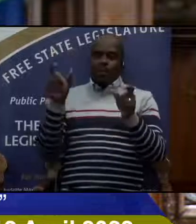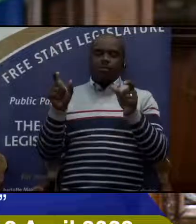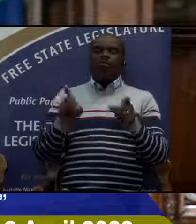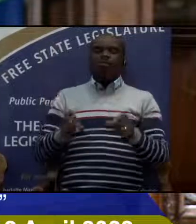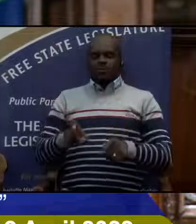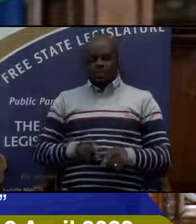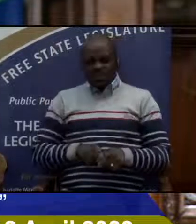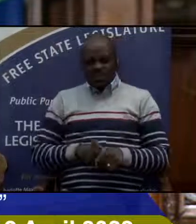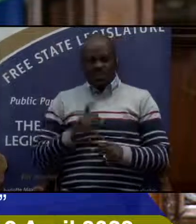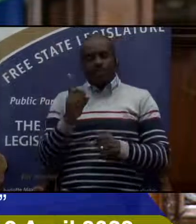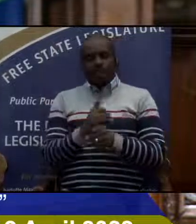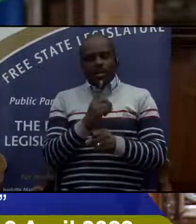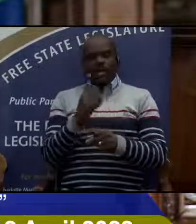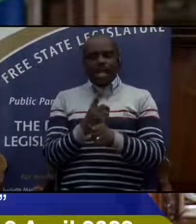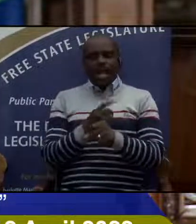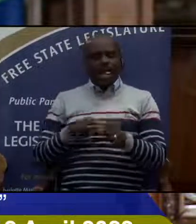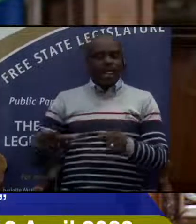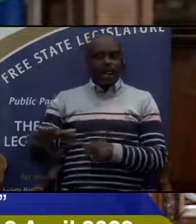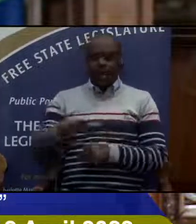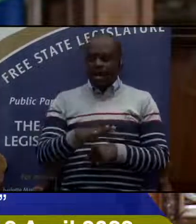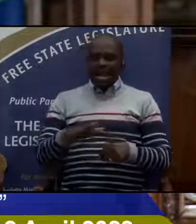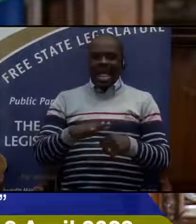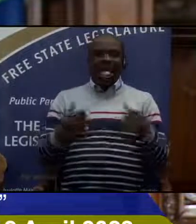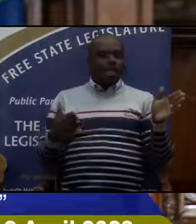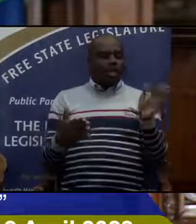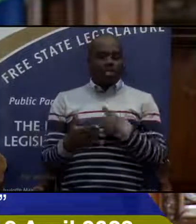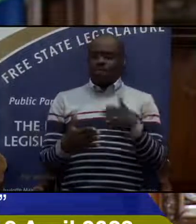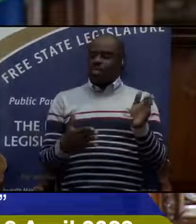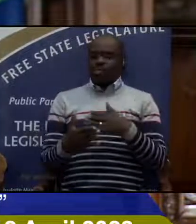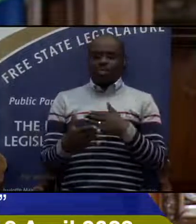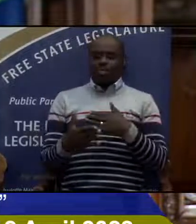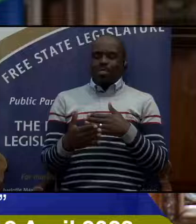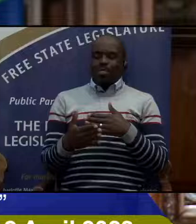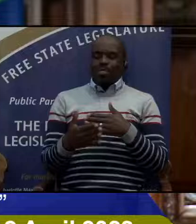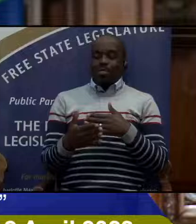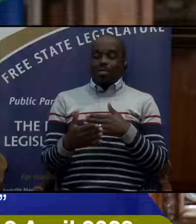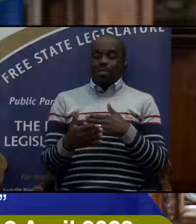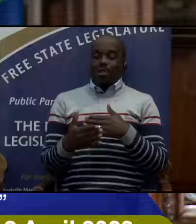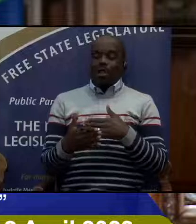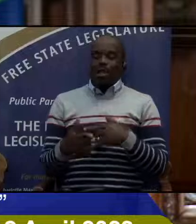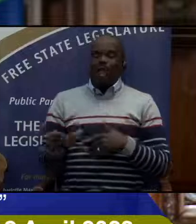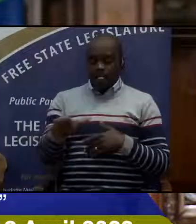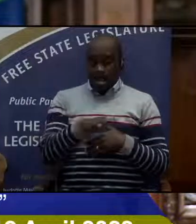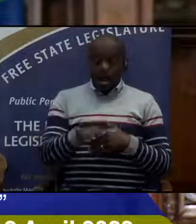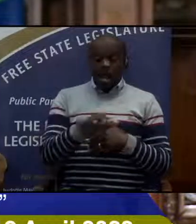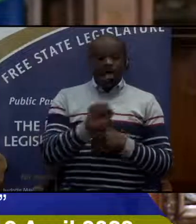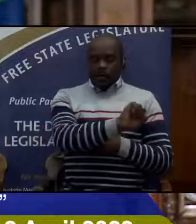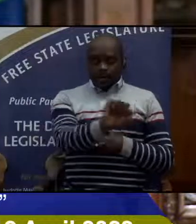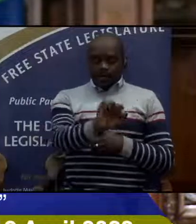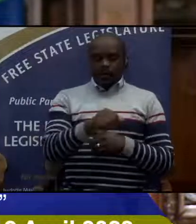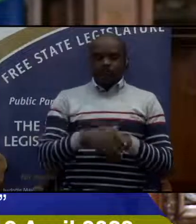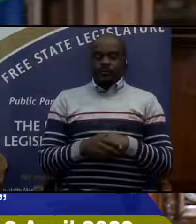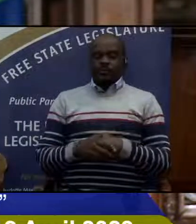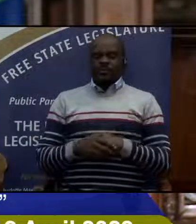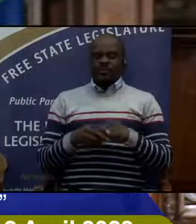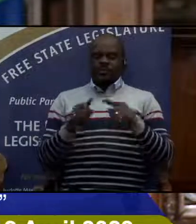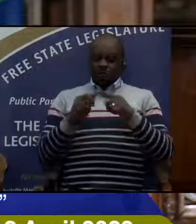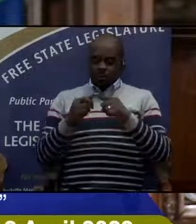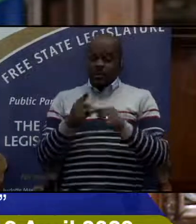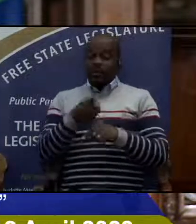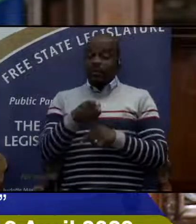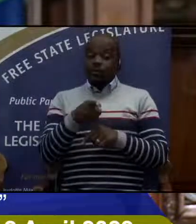own. So it needs to be attended to in a proper manner, the issue that I'm